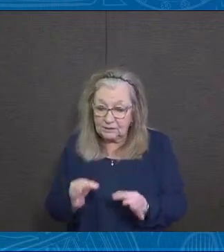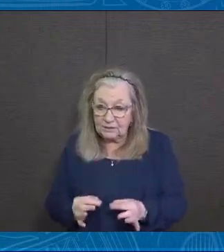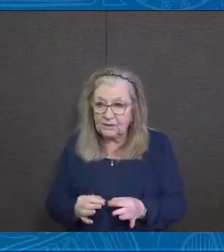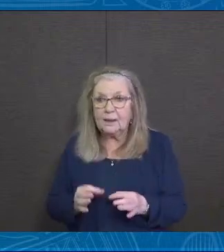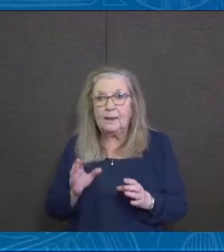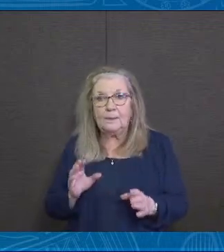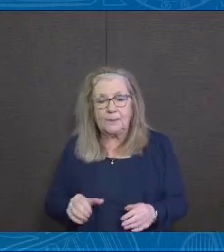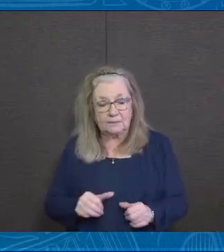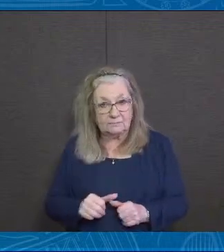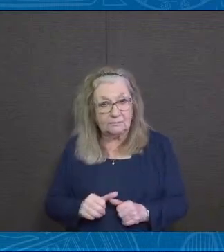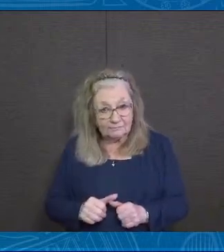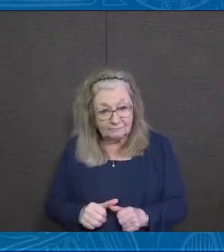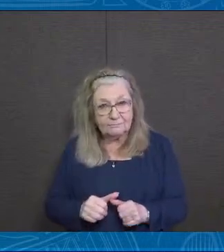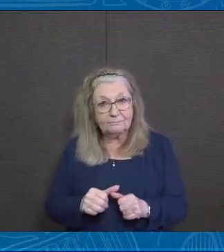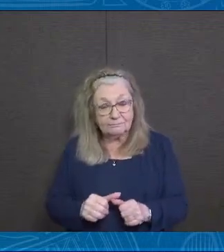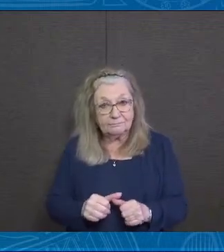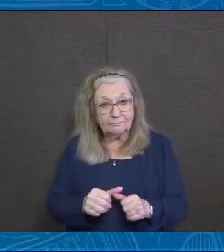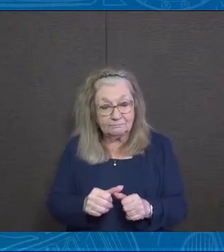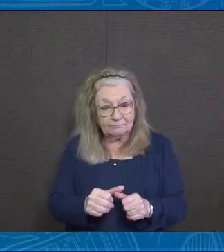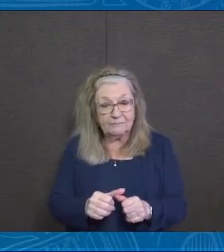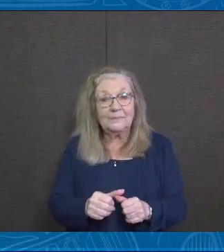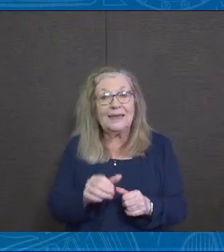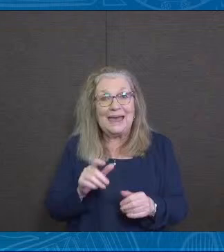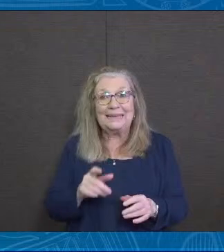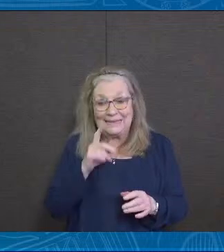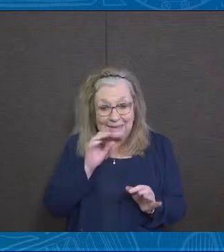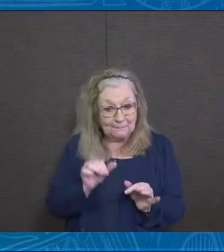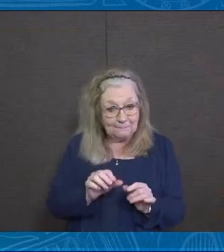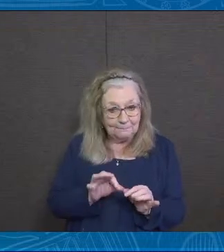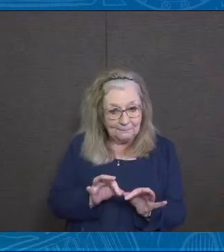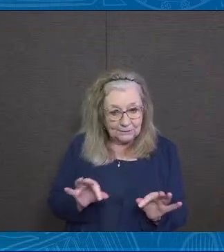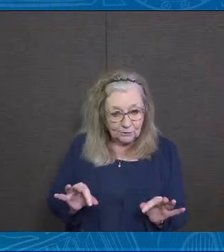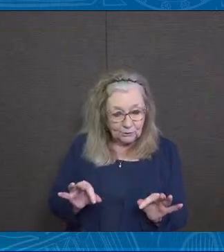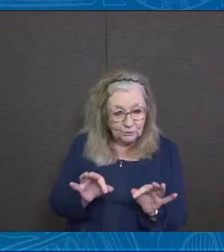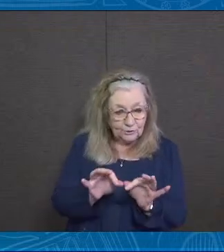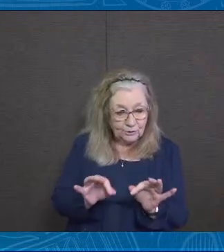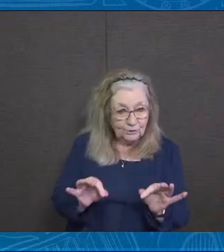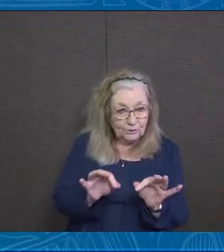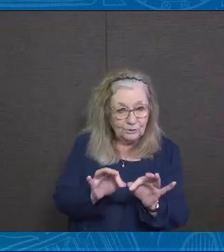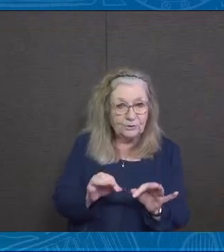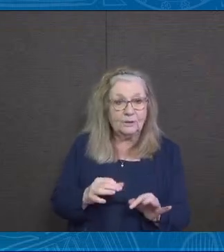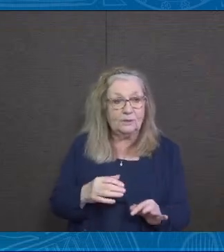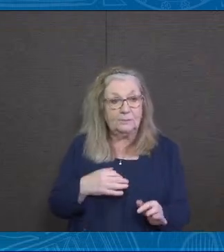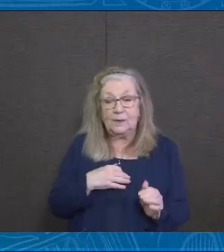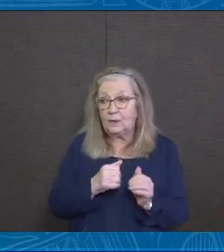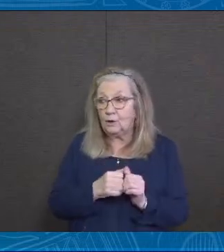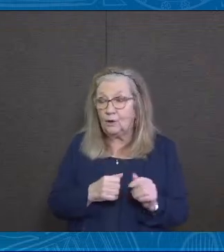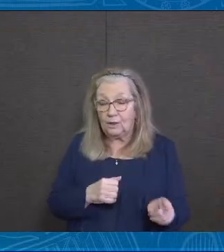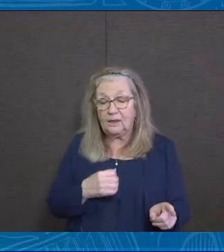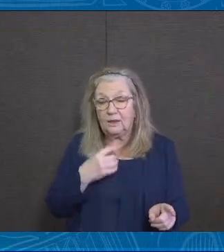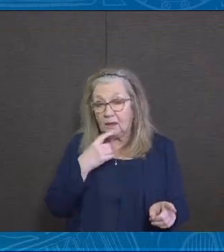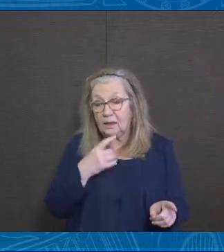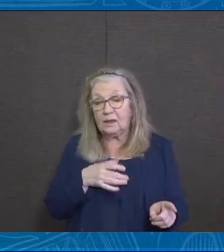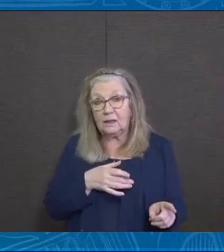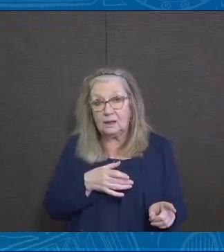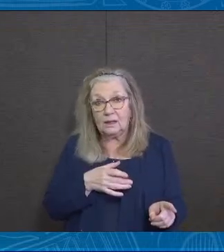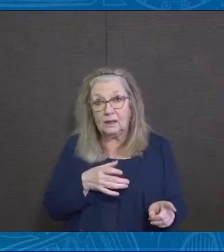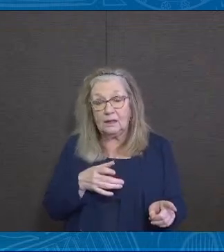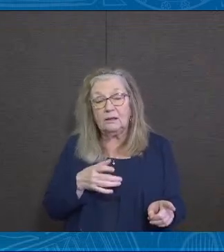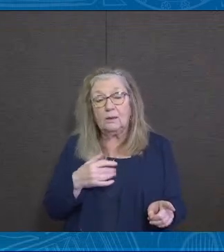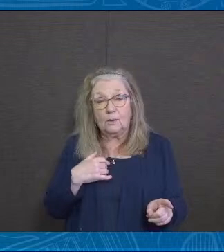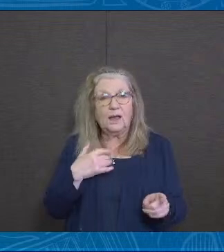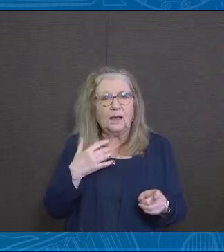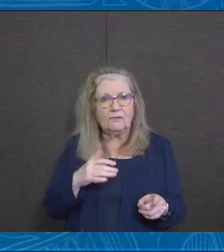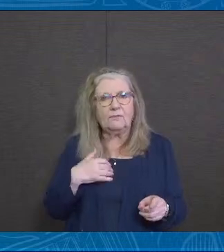measurable. My colleague here from ADB here mentioned some tools. We have been working on the